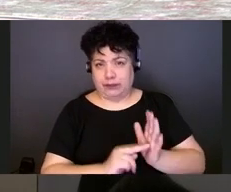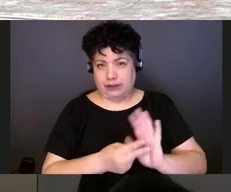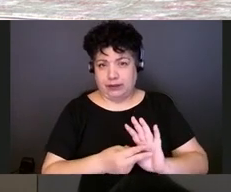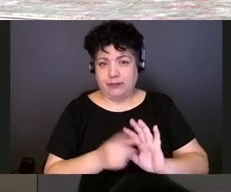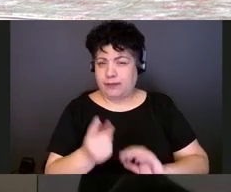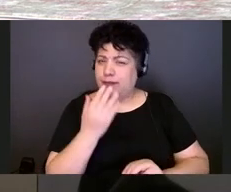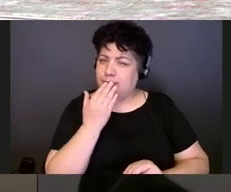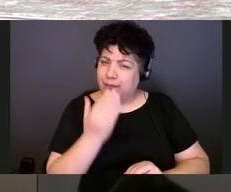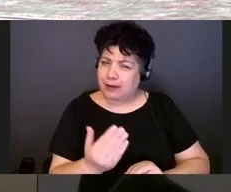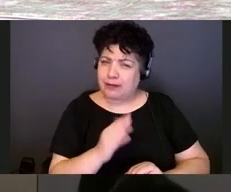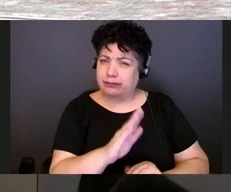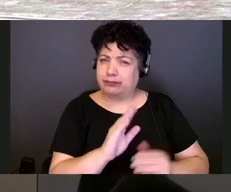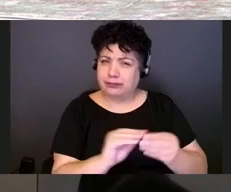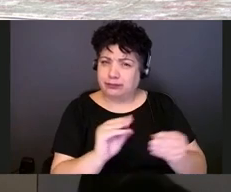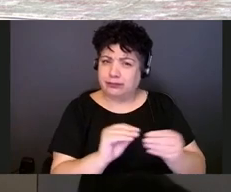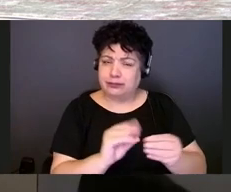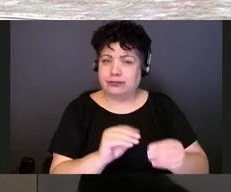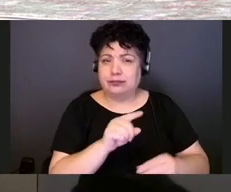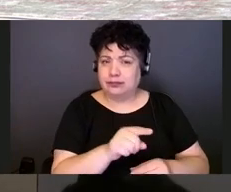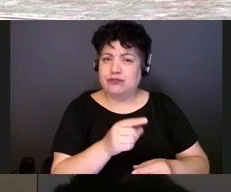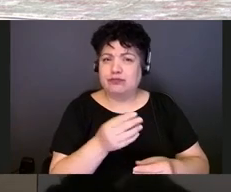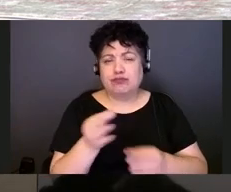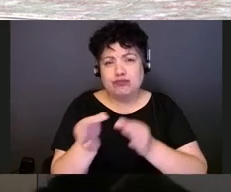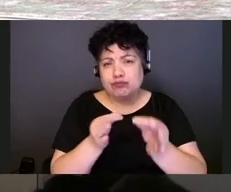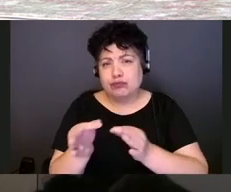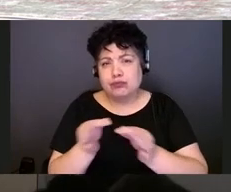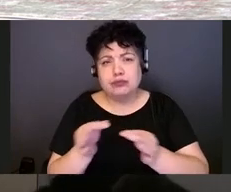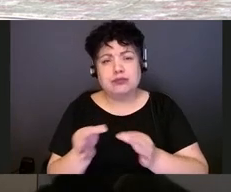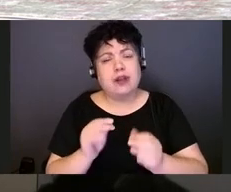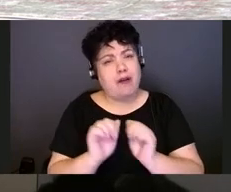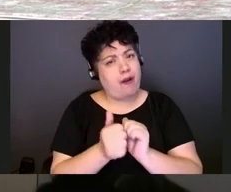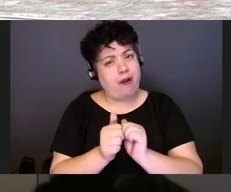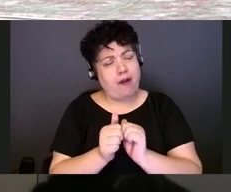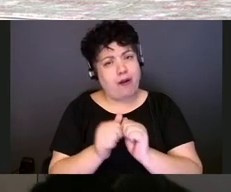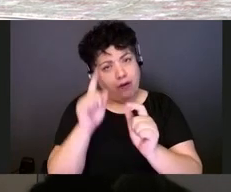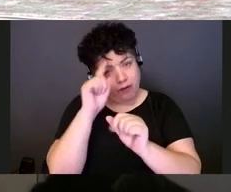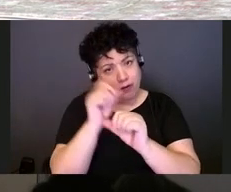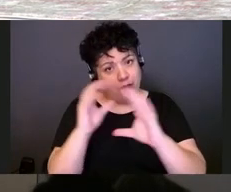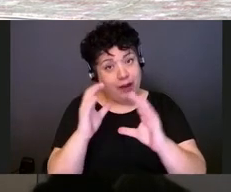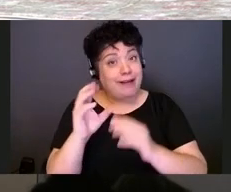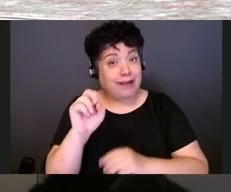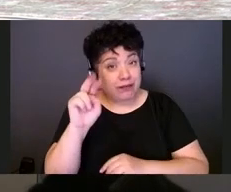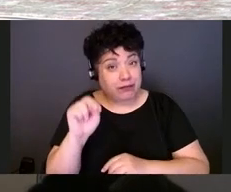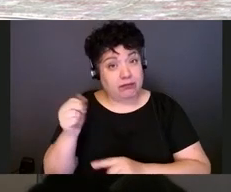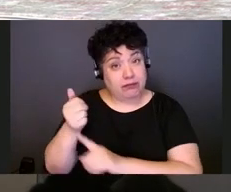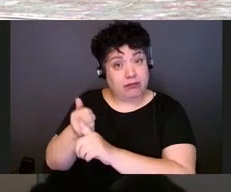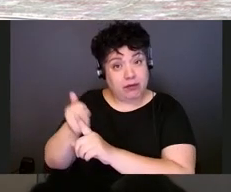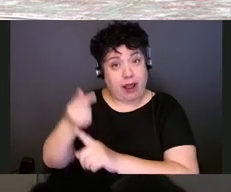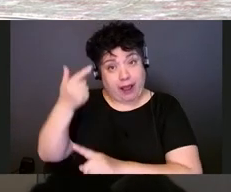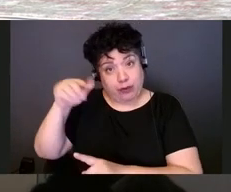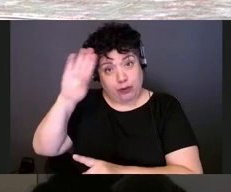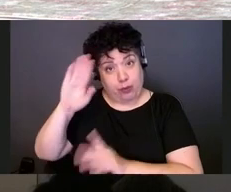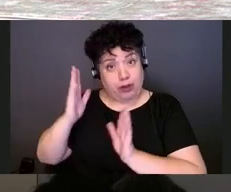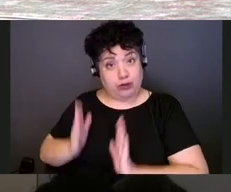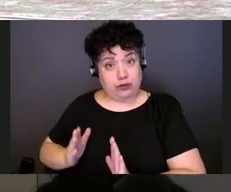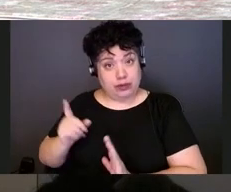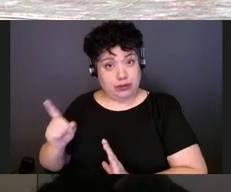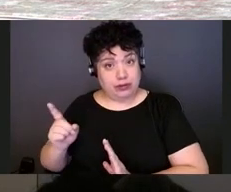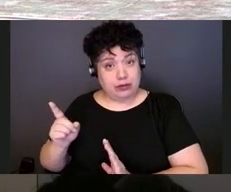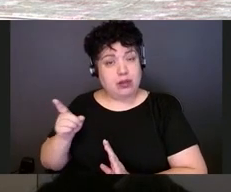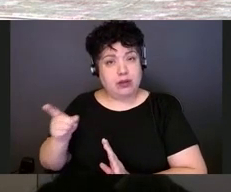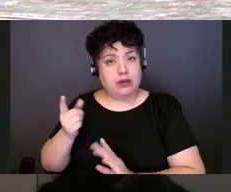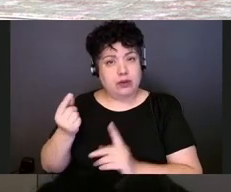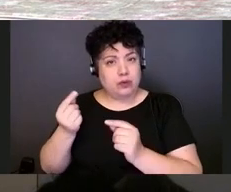about a different way to look at even yeah. the ways that anthropologists are marking what we do